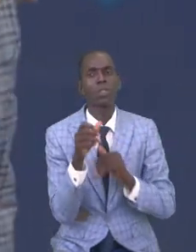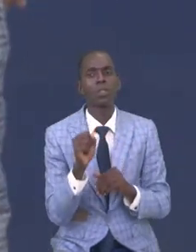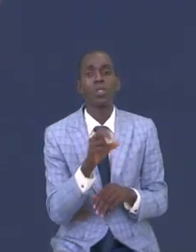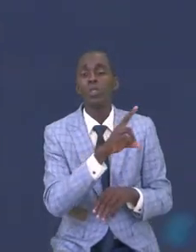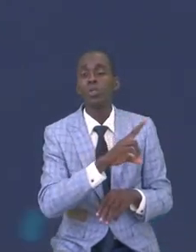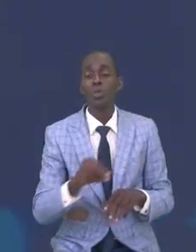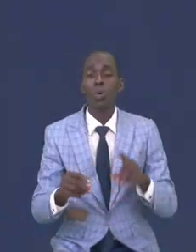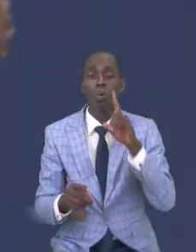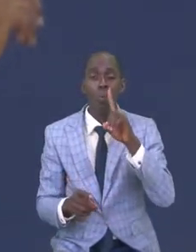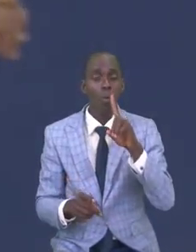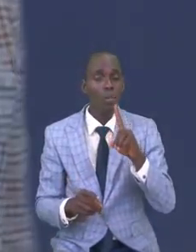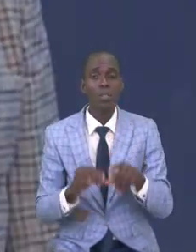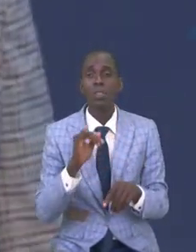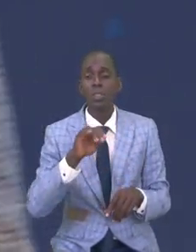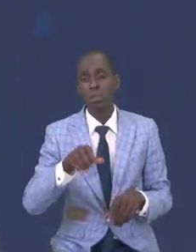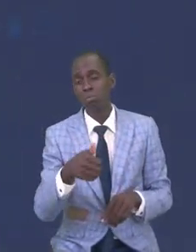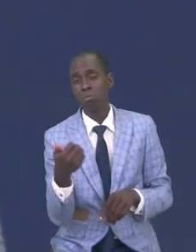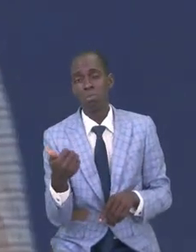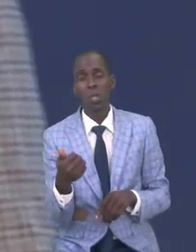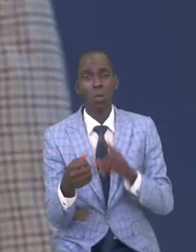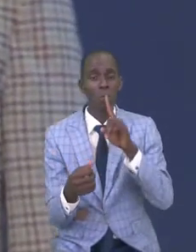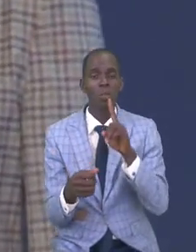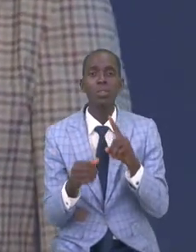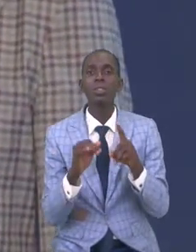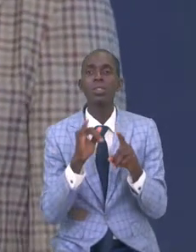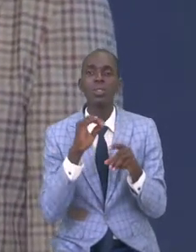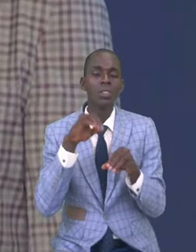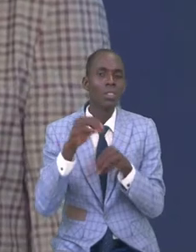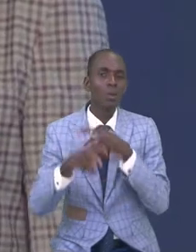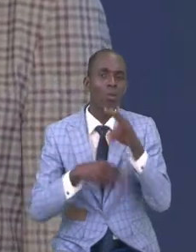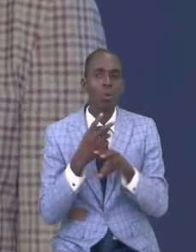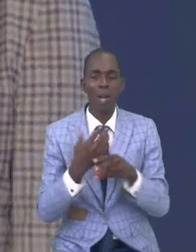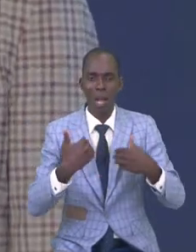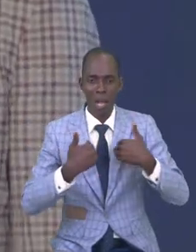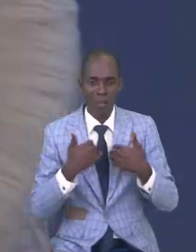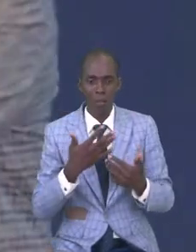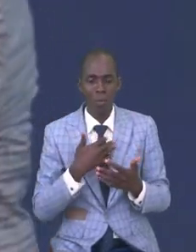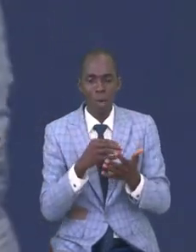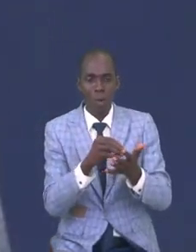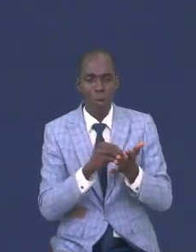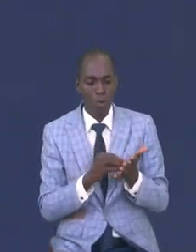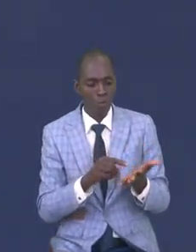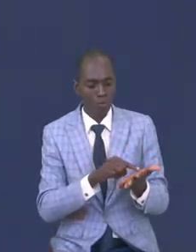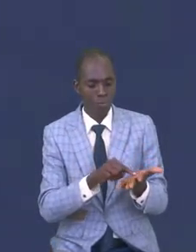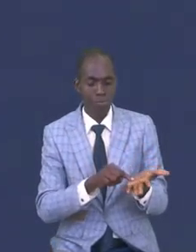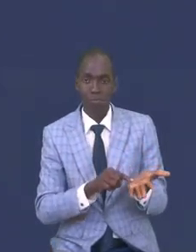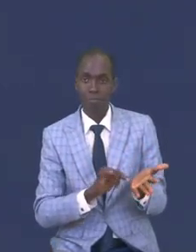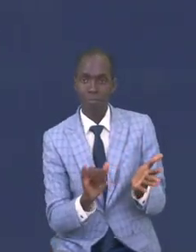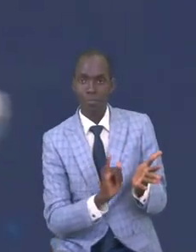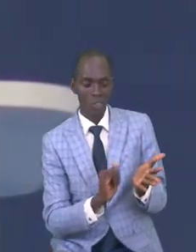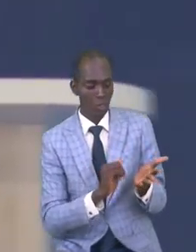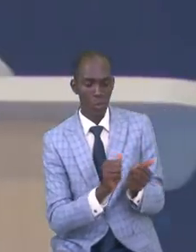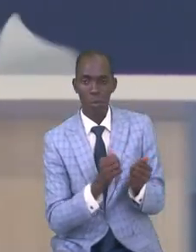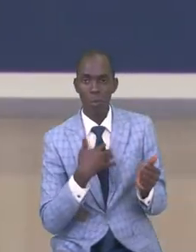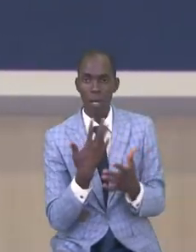Nobody else in the world has my fingerprints. Nobody else in the